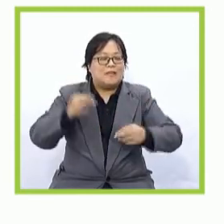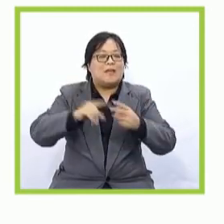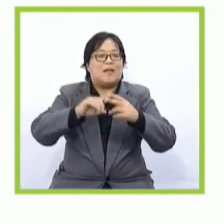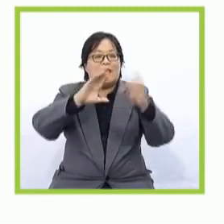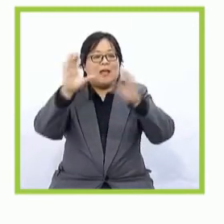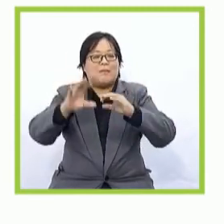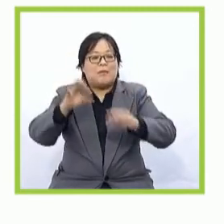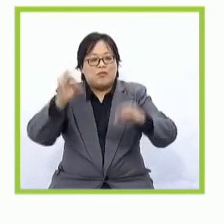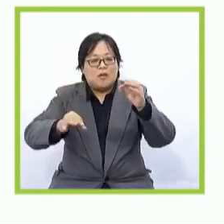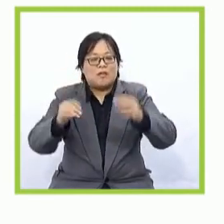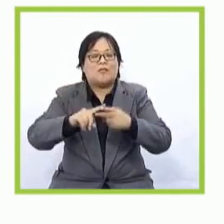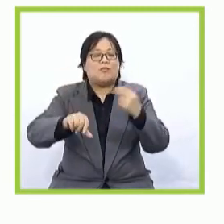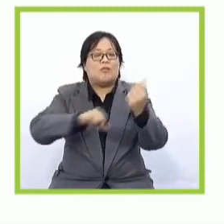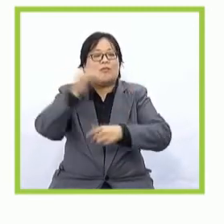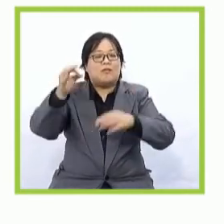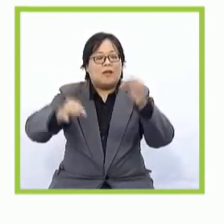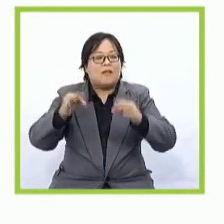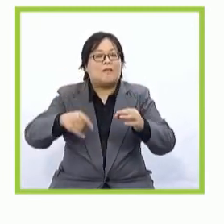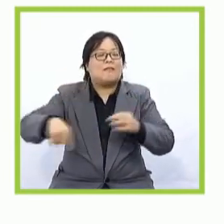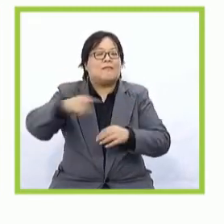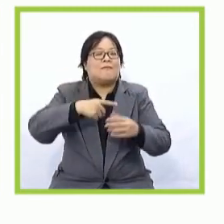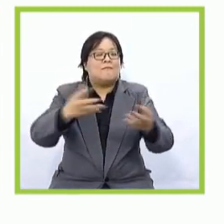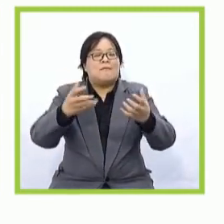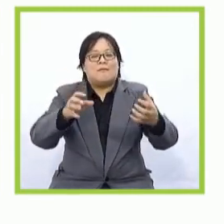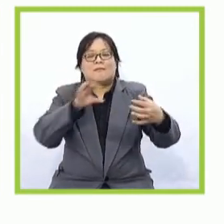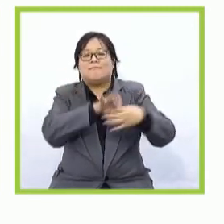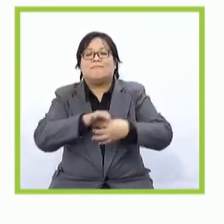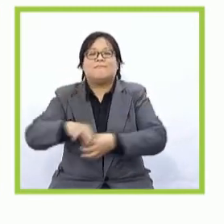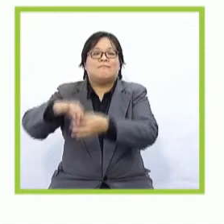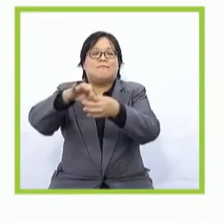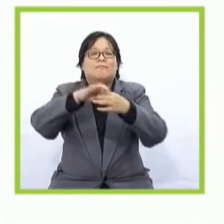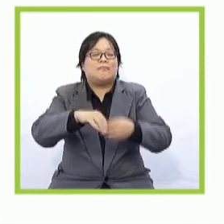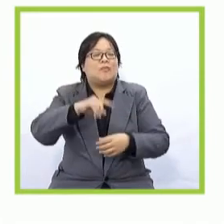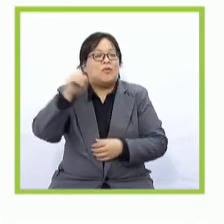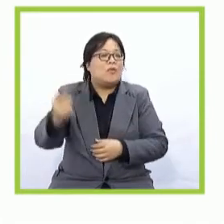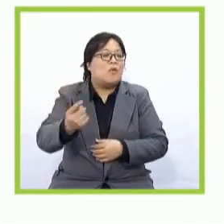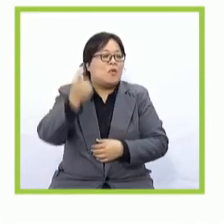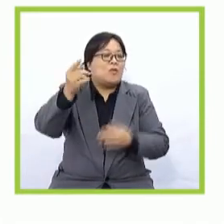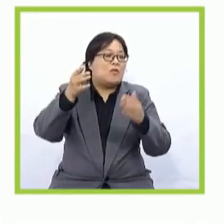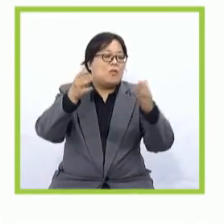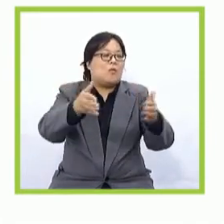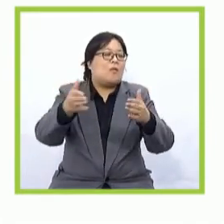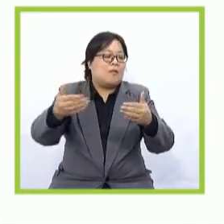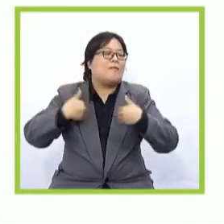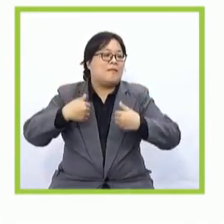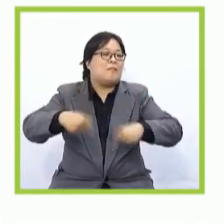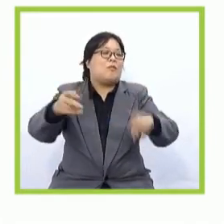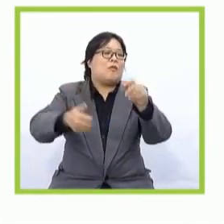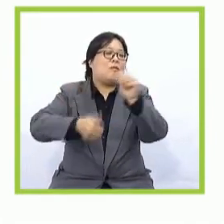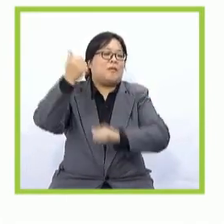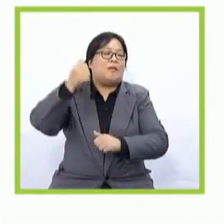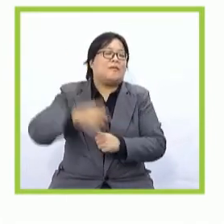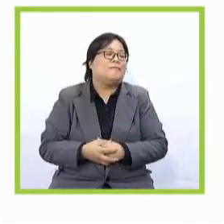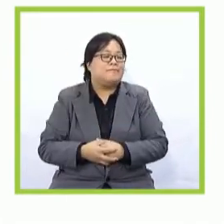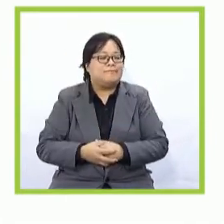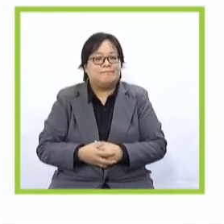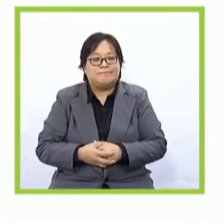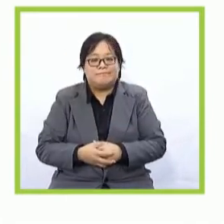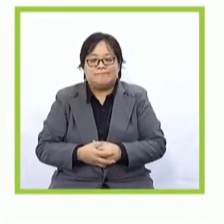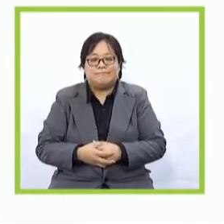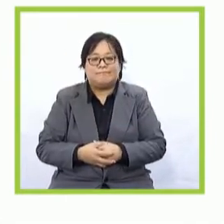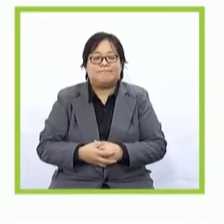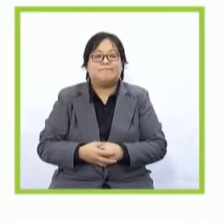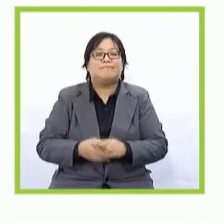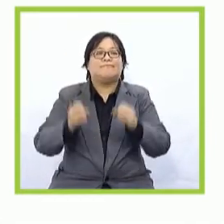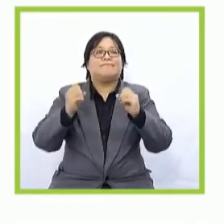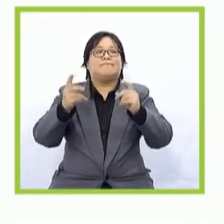social justice are increasingly working together. That's the only way in which we have a chance of winning. Right, I